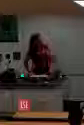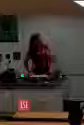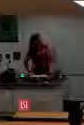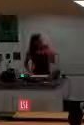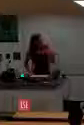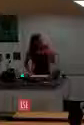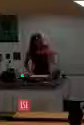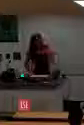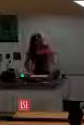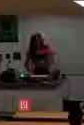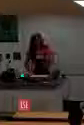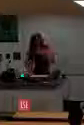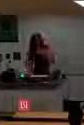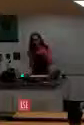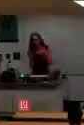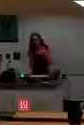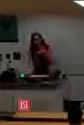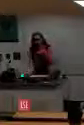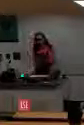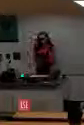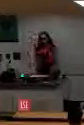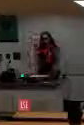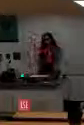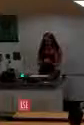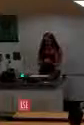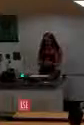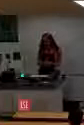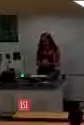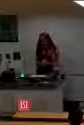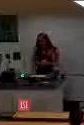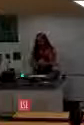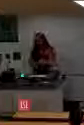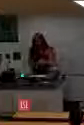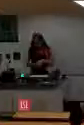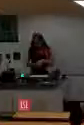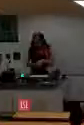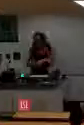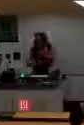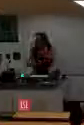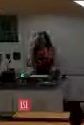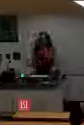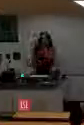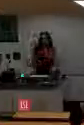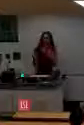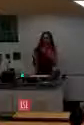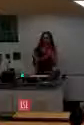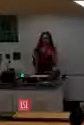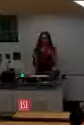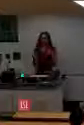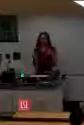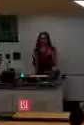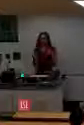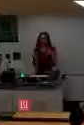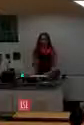about their bodies and things like that, and how that was somehow also embedded in the design of technology. So this book looks more at that kind of